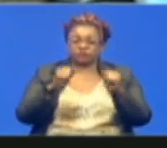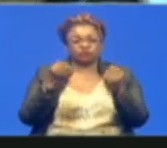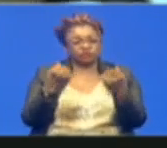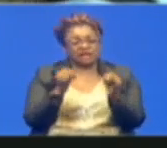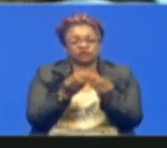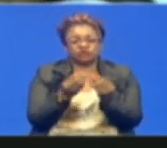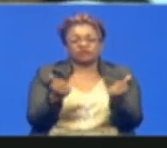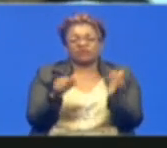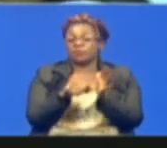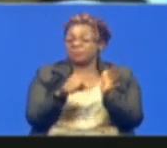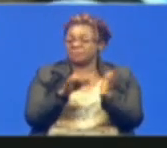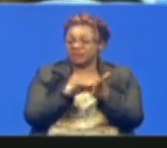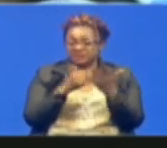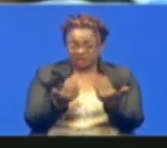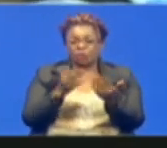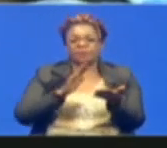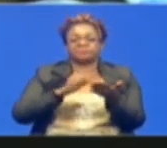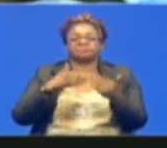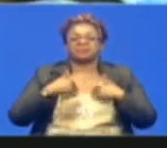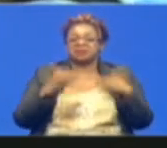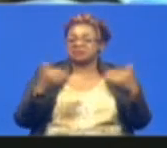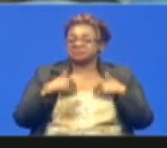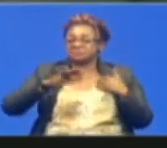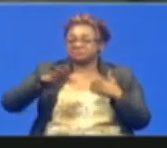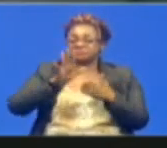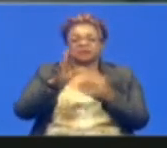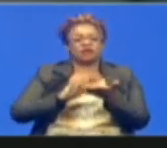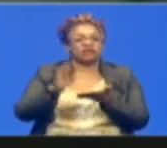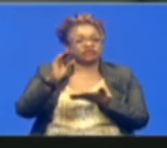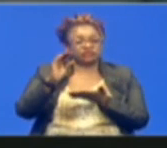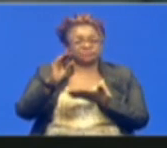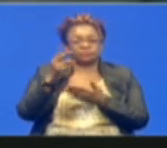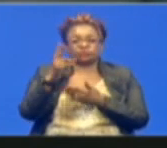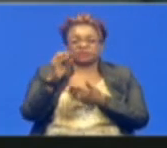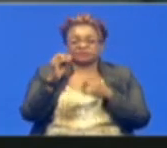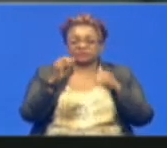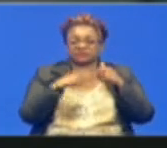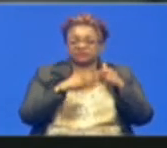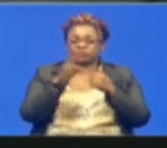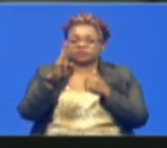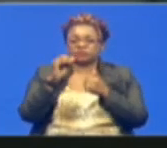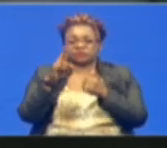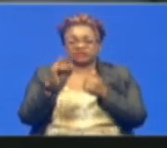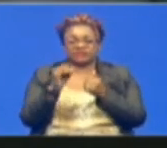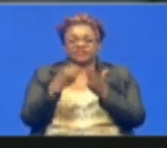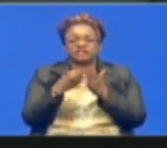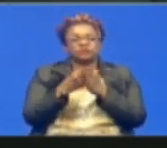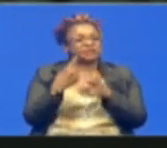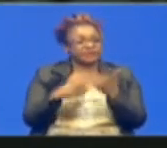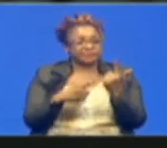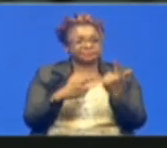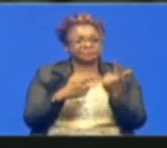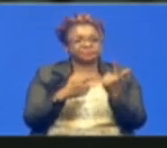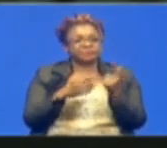stalemate that now threatens to deny counties their cash in the 2019-2020 financial year. The